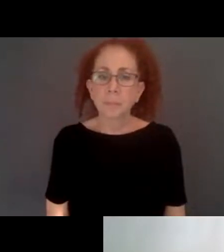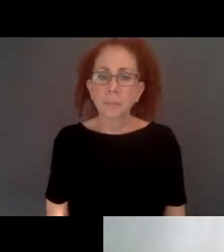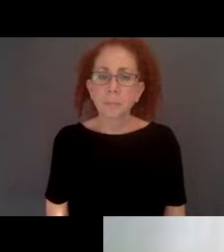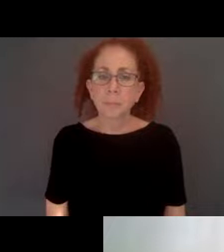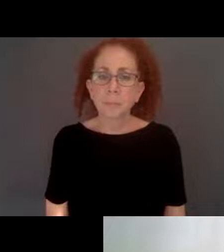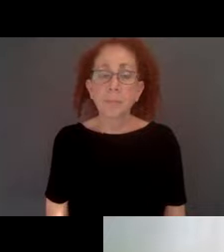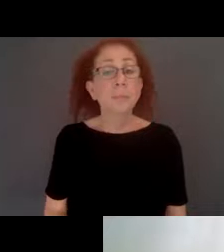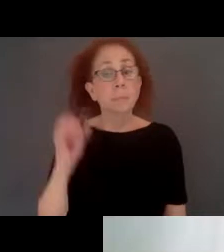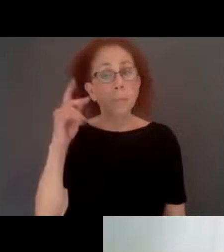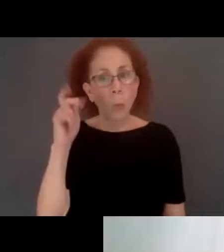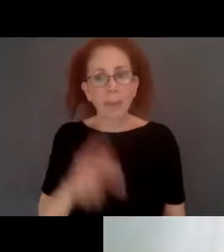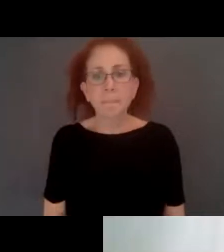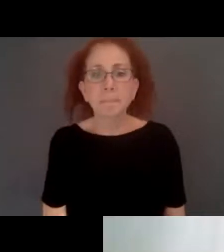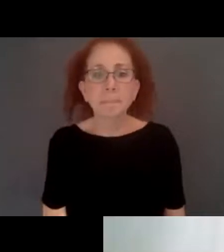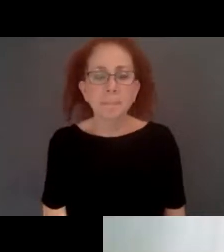Okay, let's see.